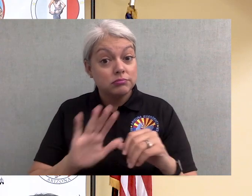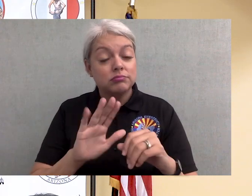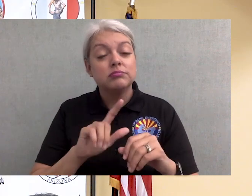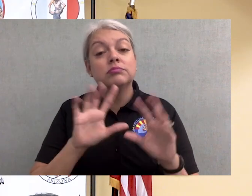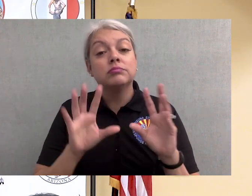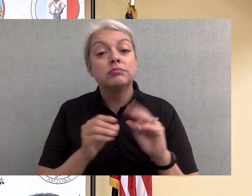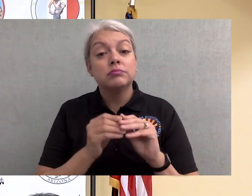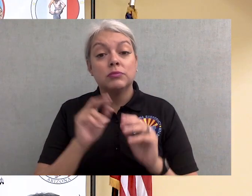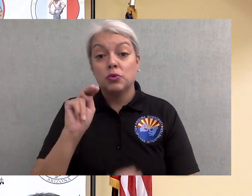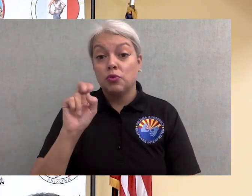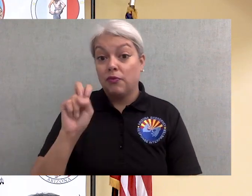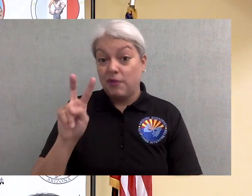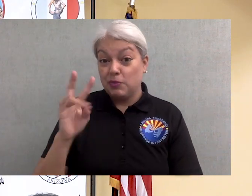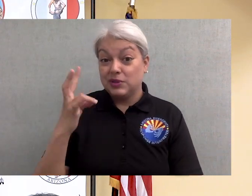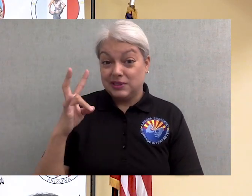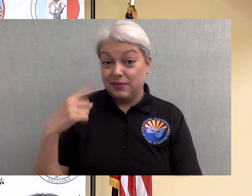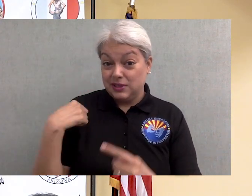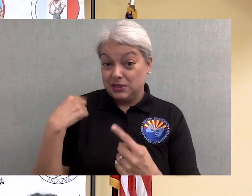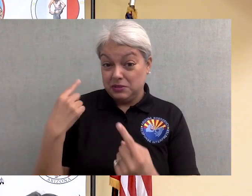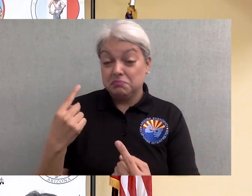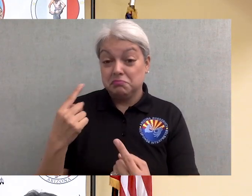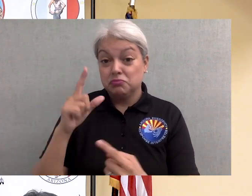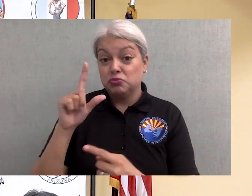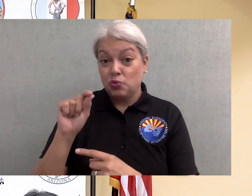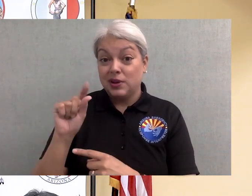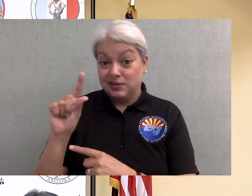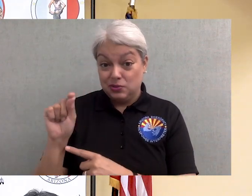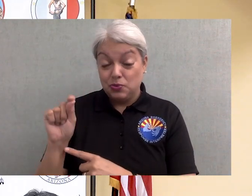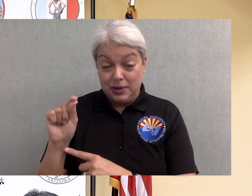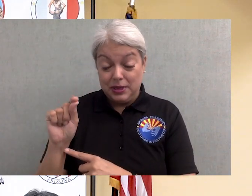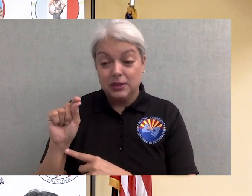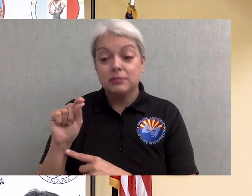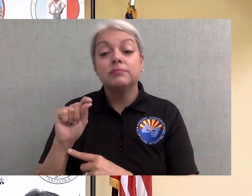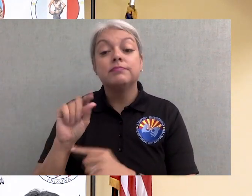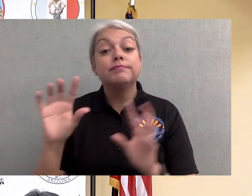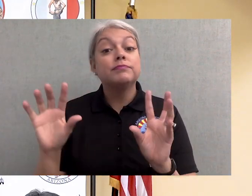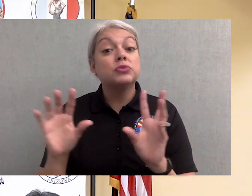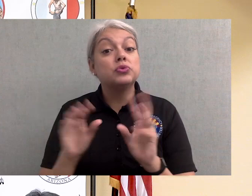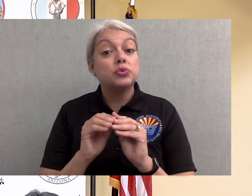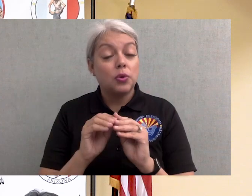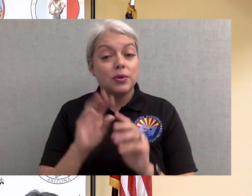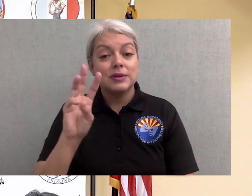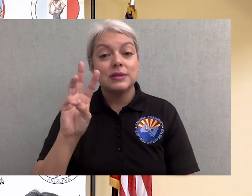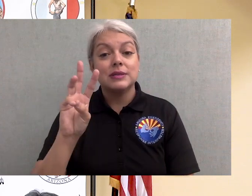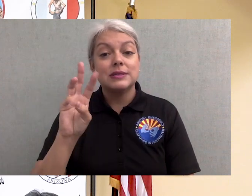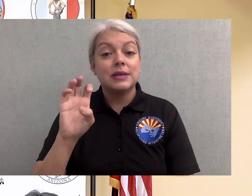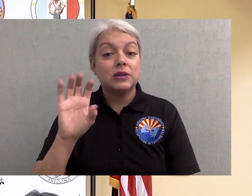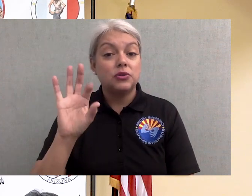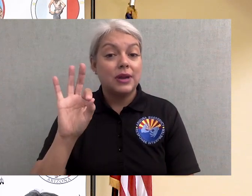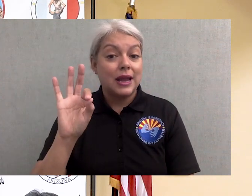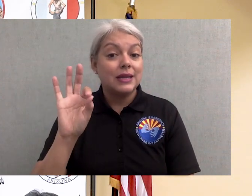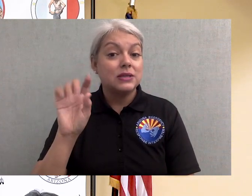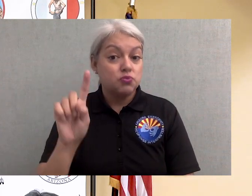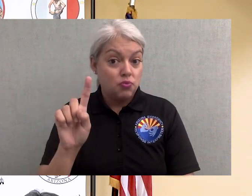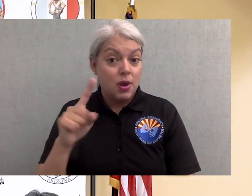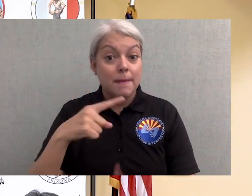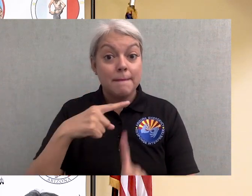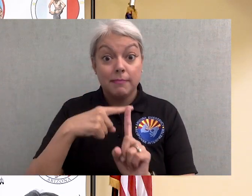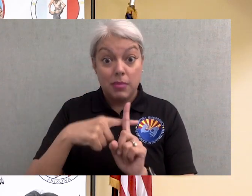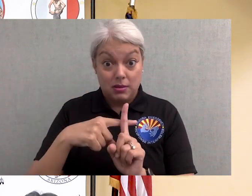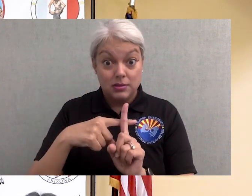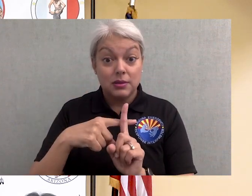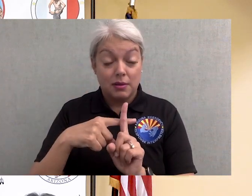17th, 2020, our total is 691 positives. Confirmed deaths